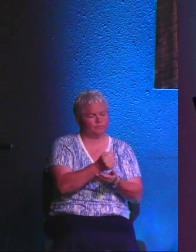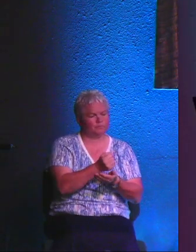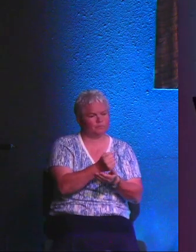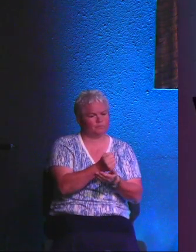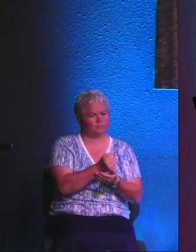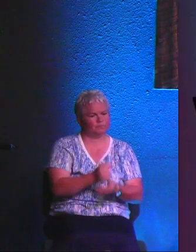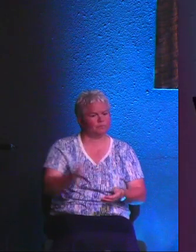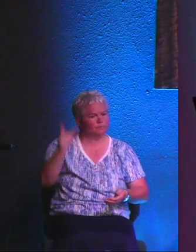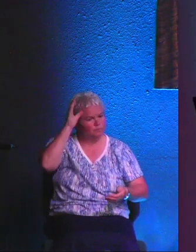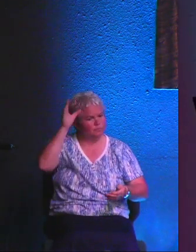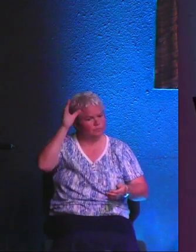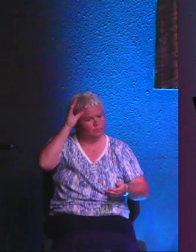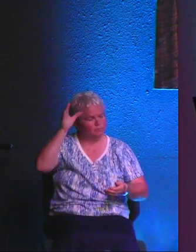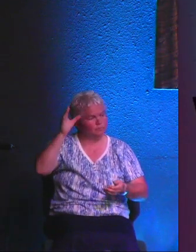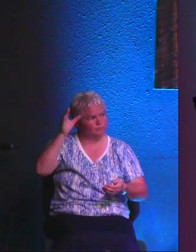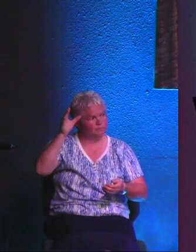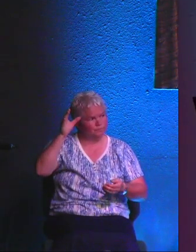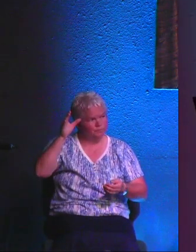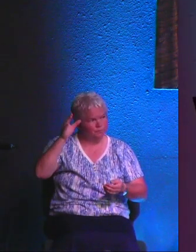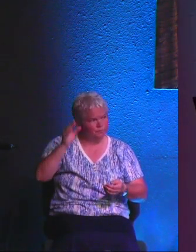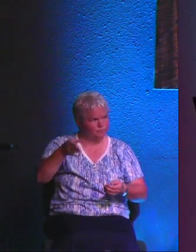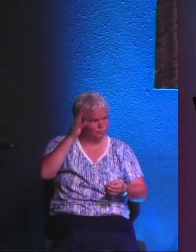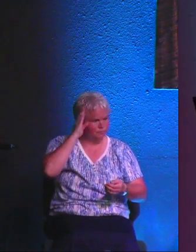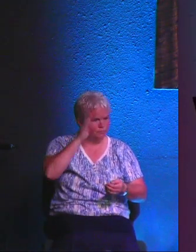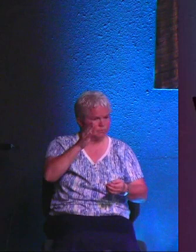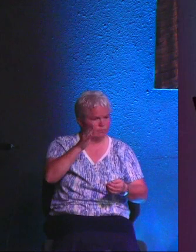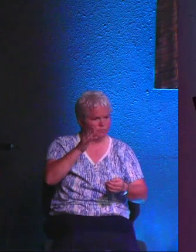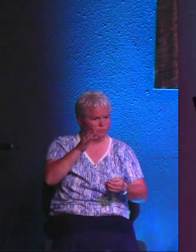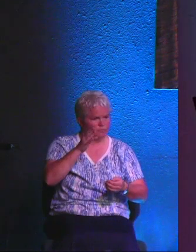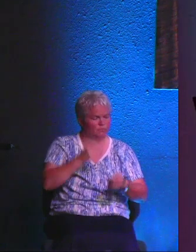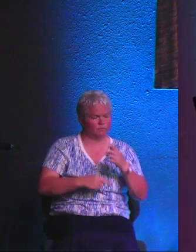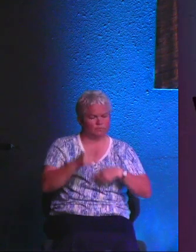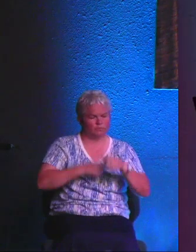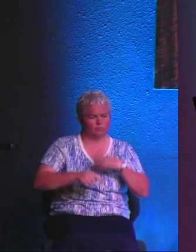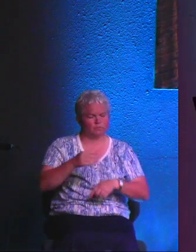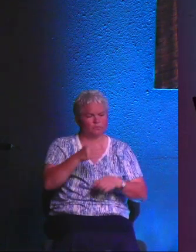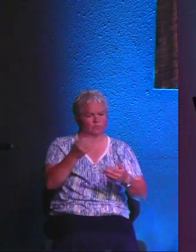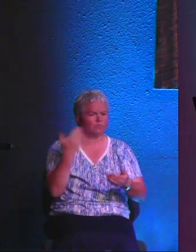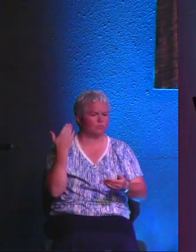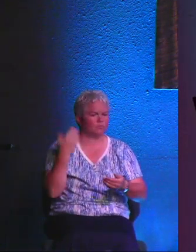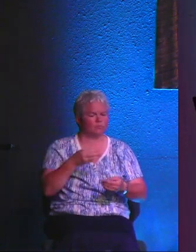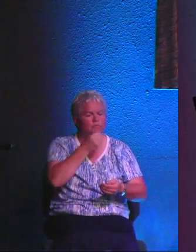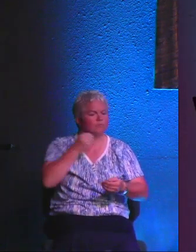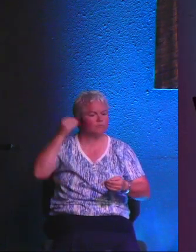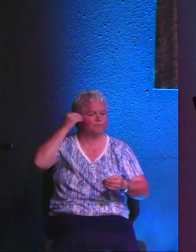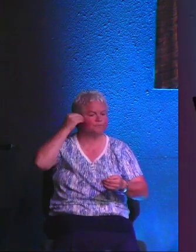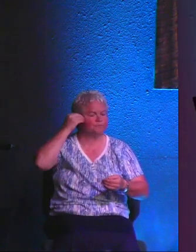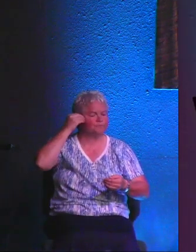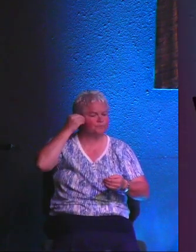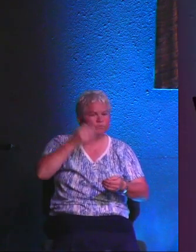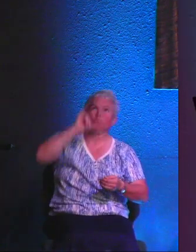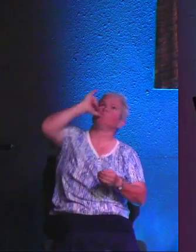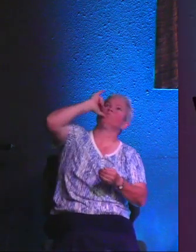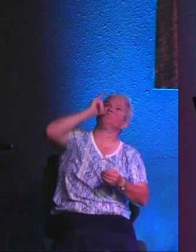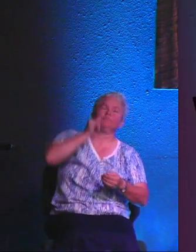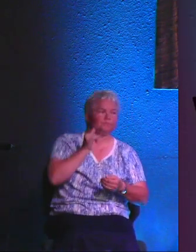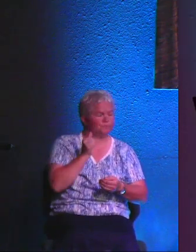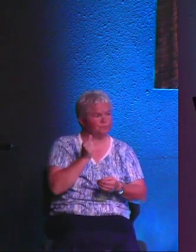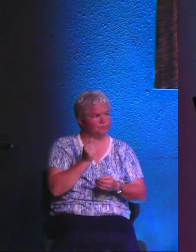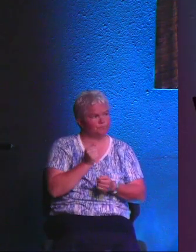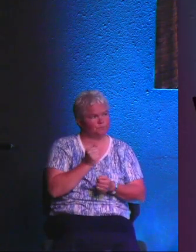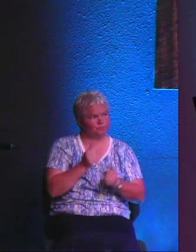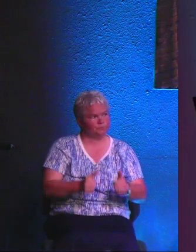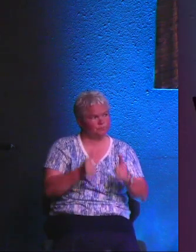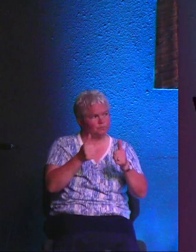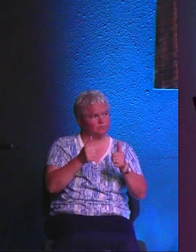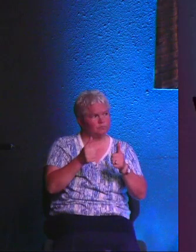He was my father figure. He would leave for a while and come back home. He was an alcoholic, which took his